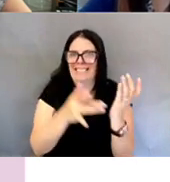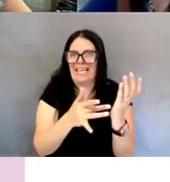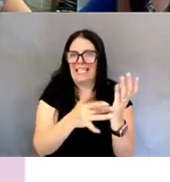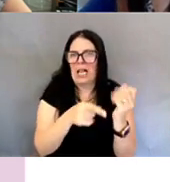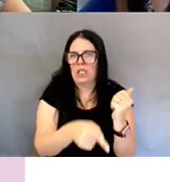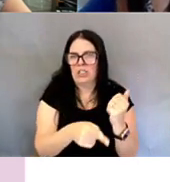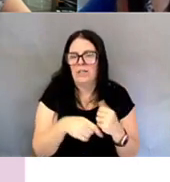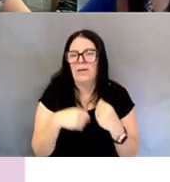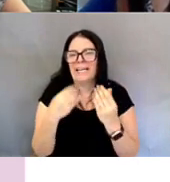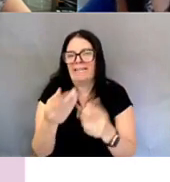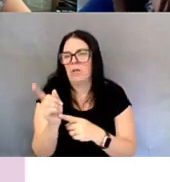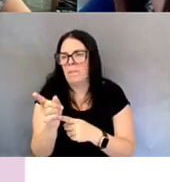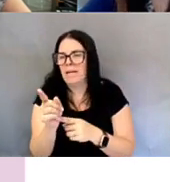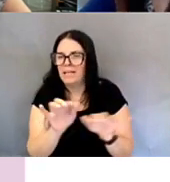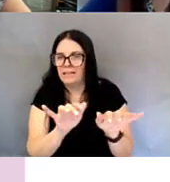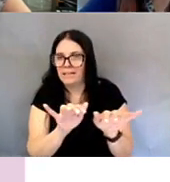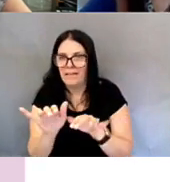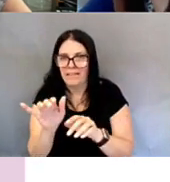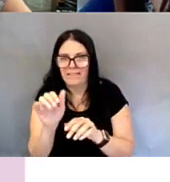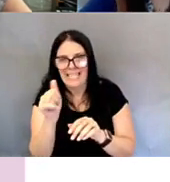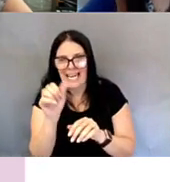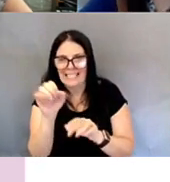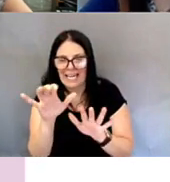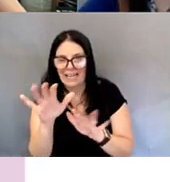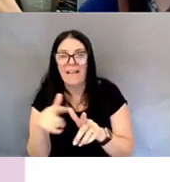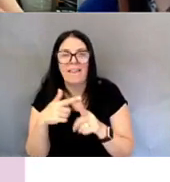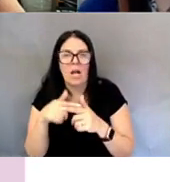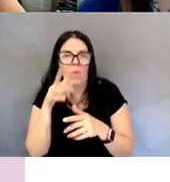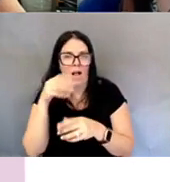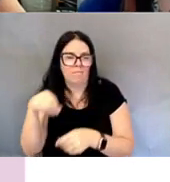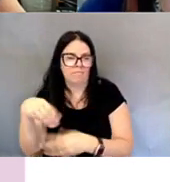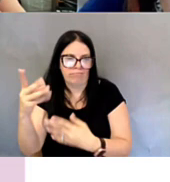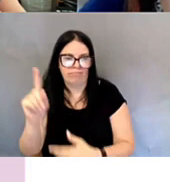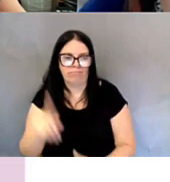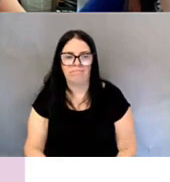And then we'll do our cascade.